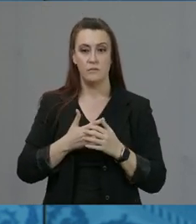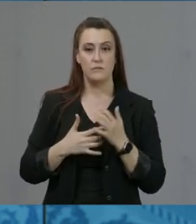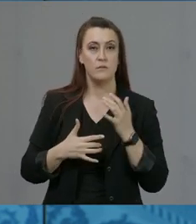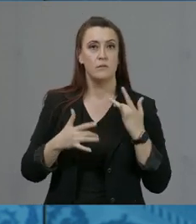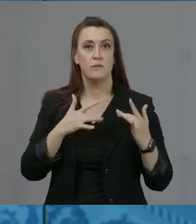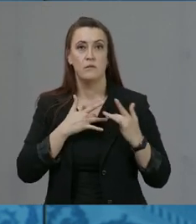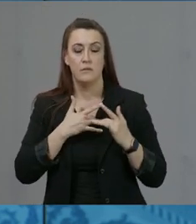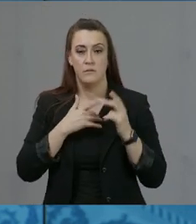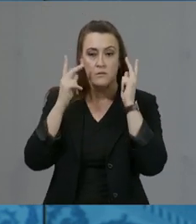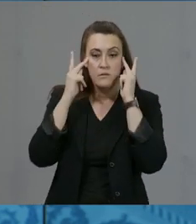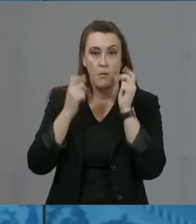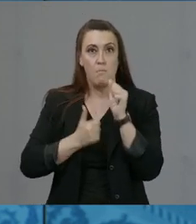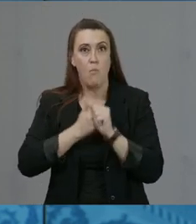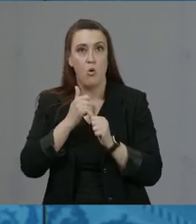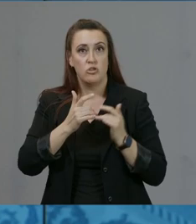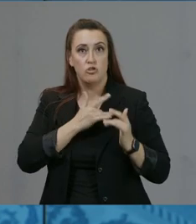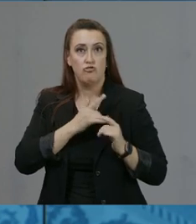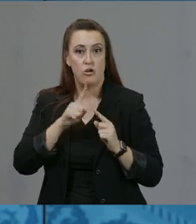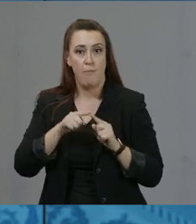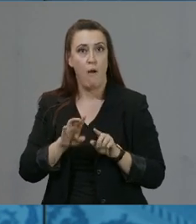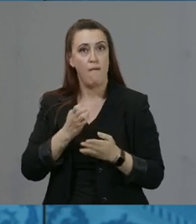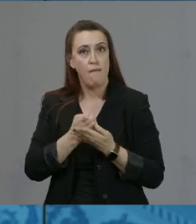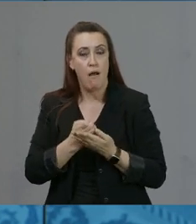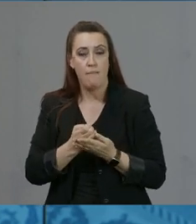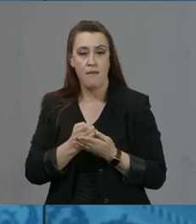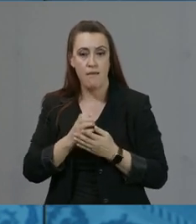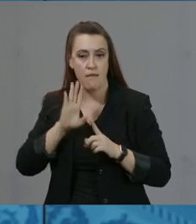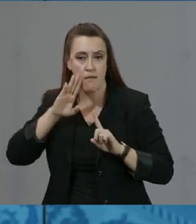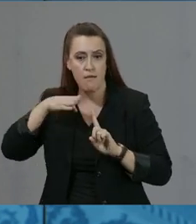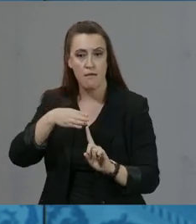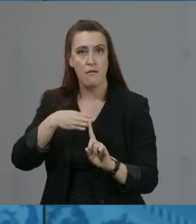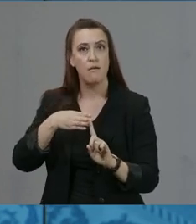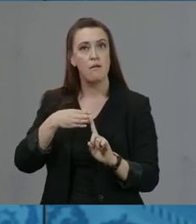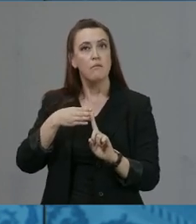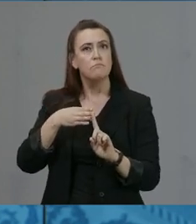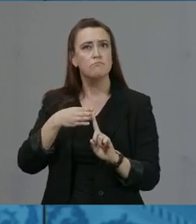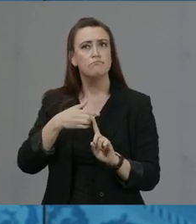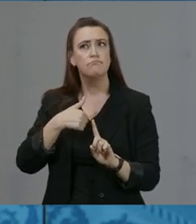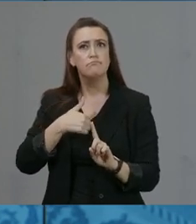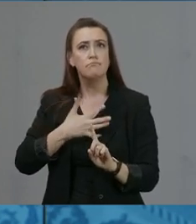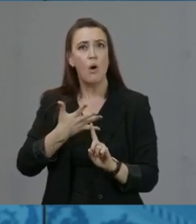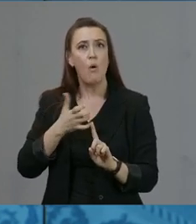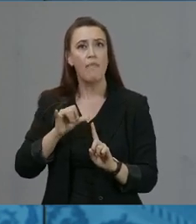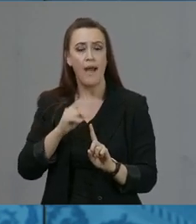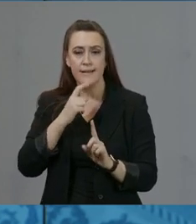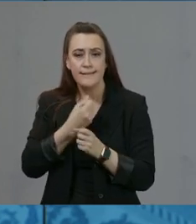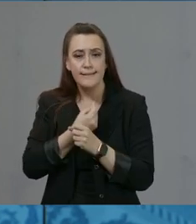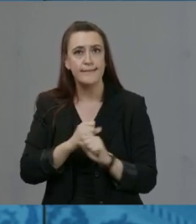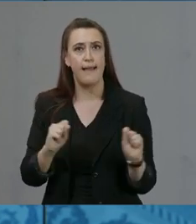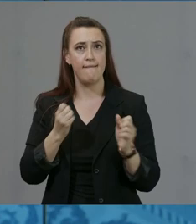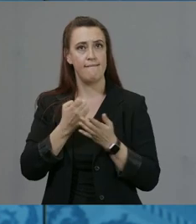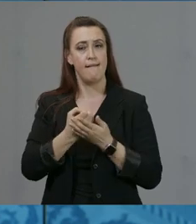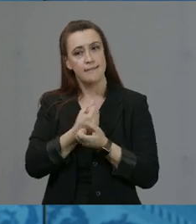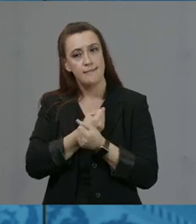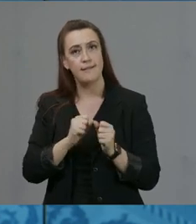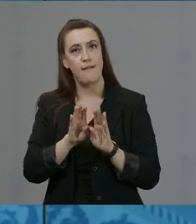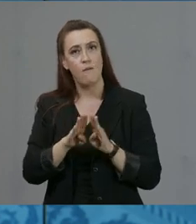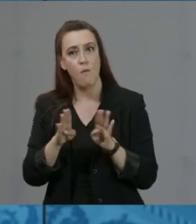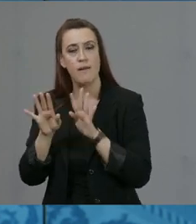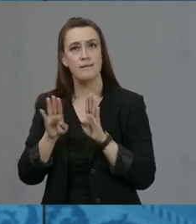in reopening our economy when it is safe to do so. The decisions we are